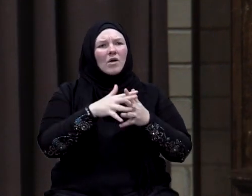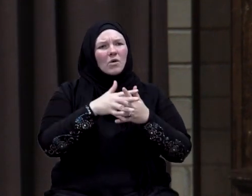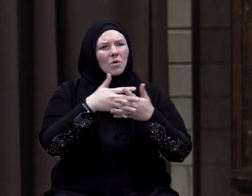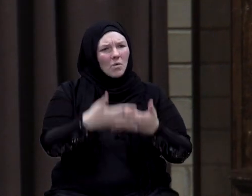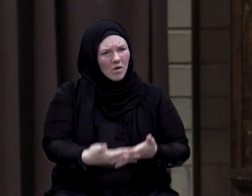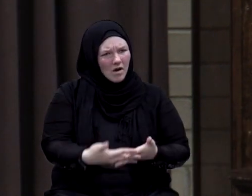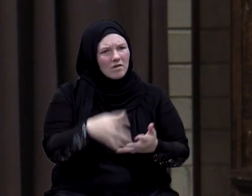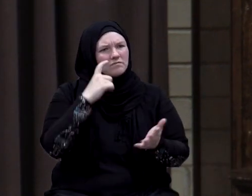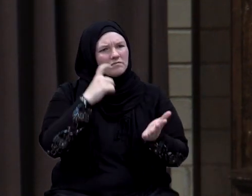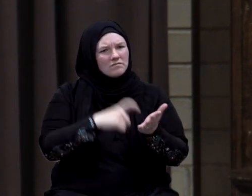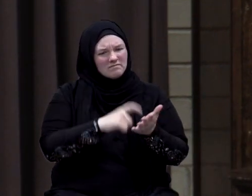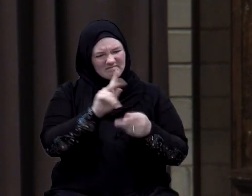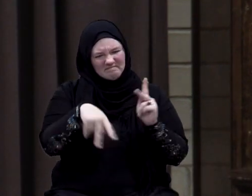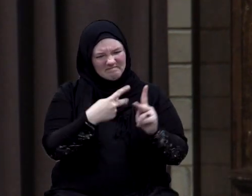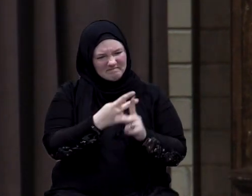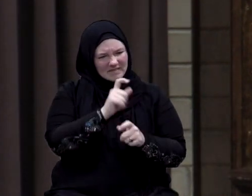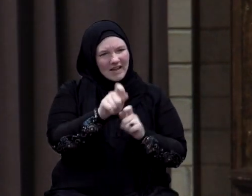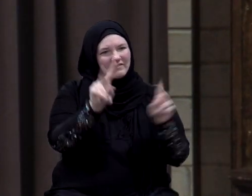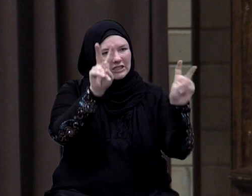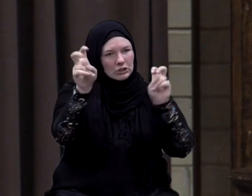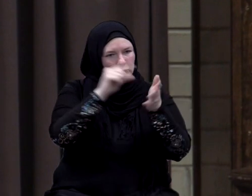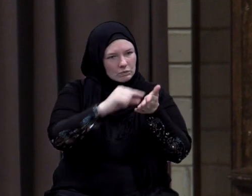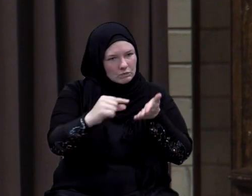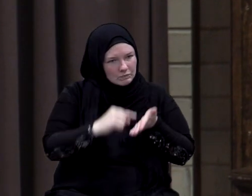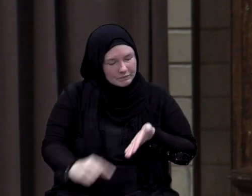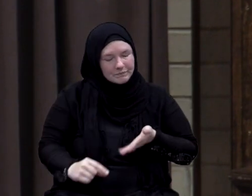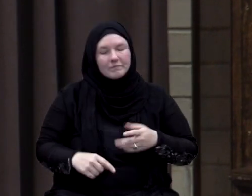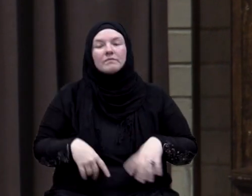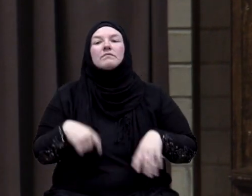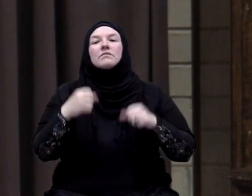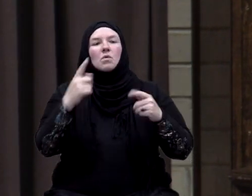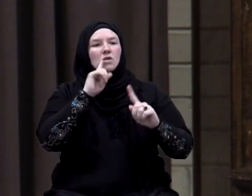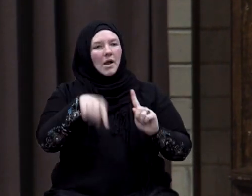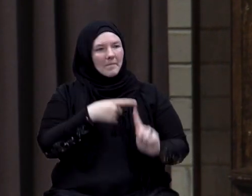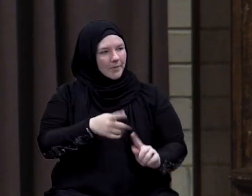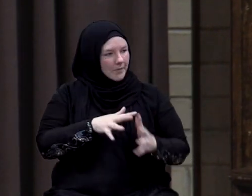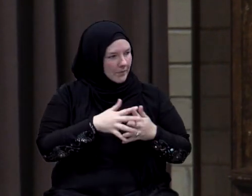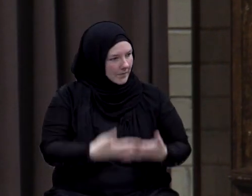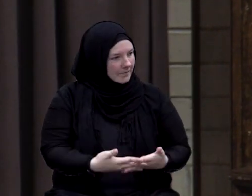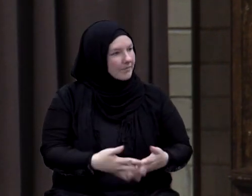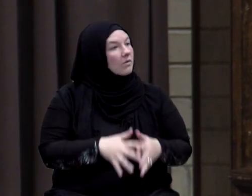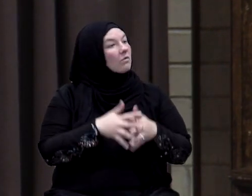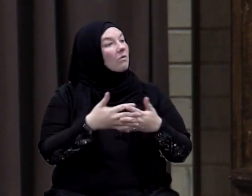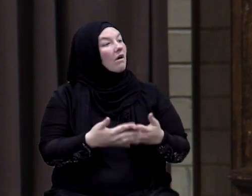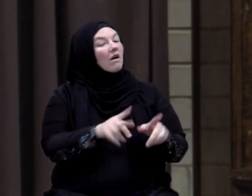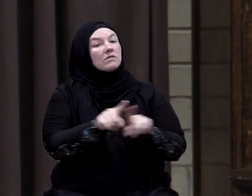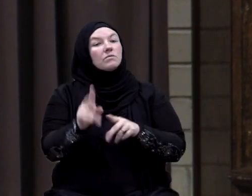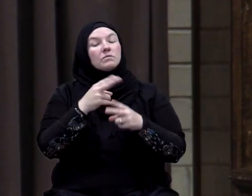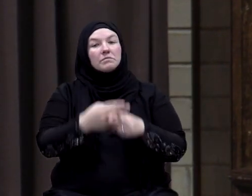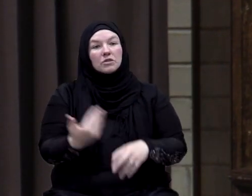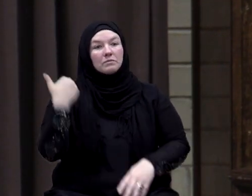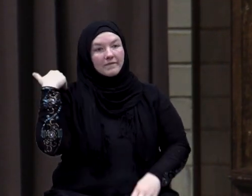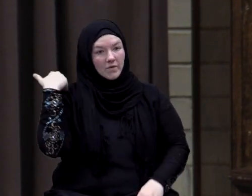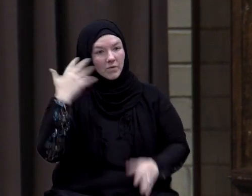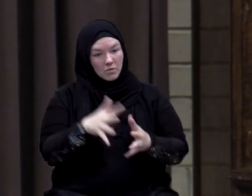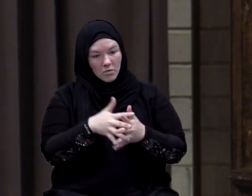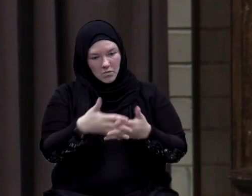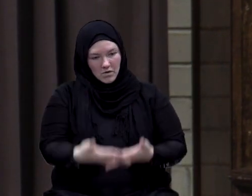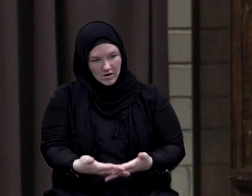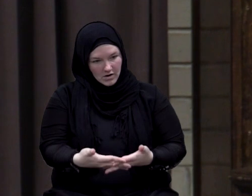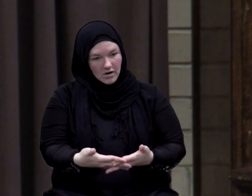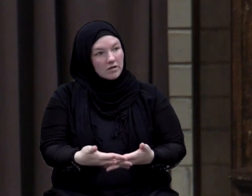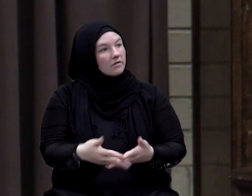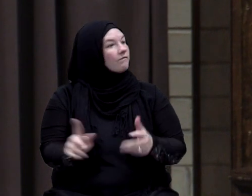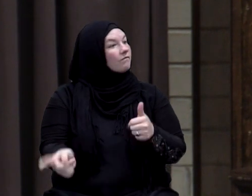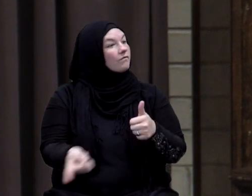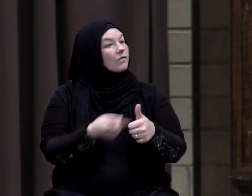and certain type of issues? To begin, the Quran, as we mentioned before, is a book first